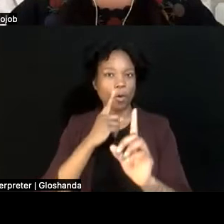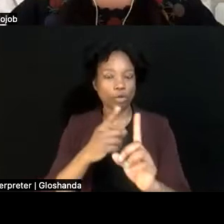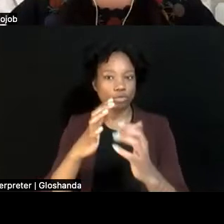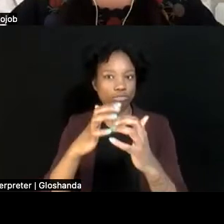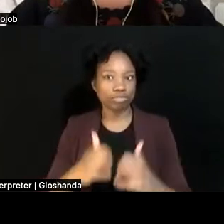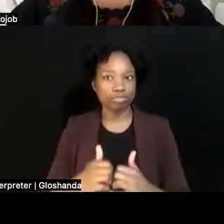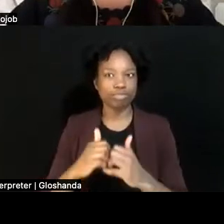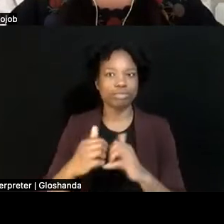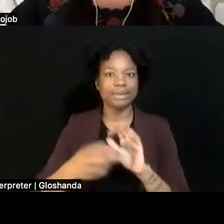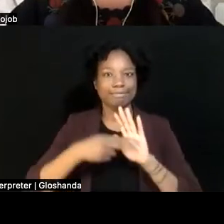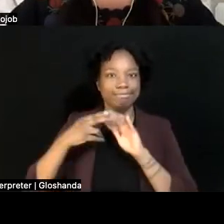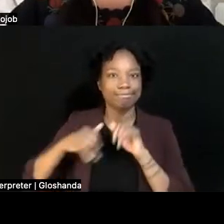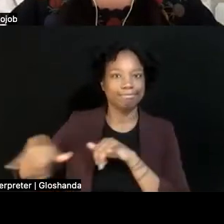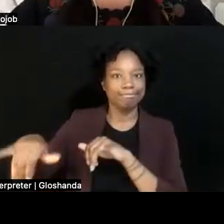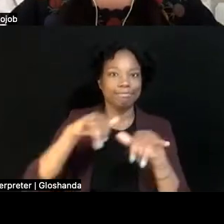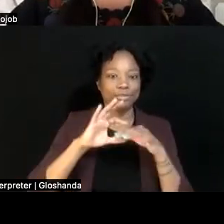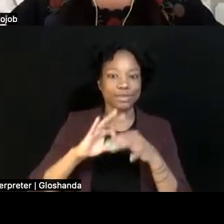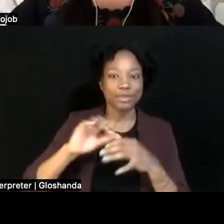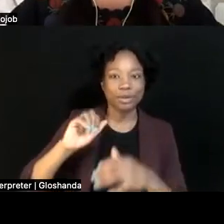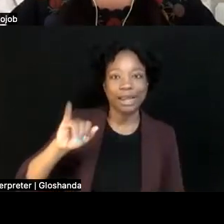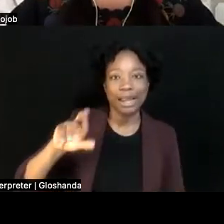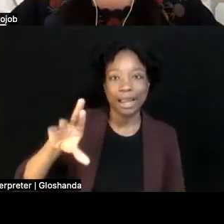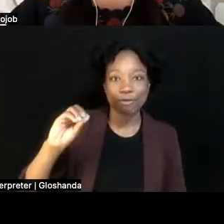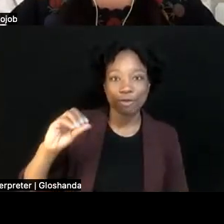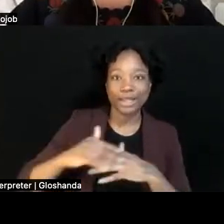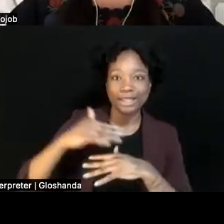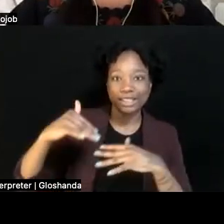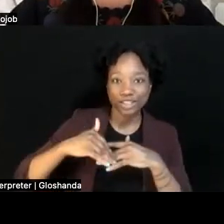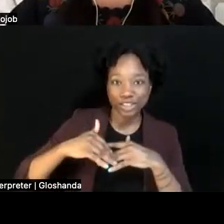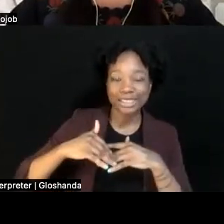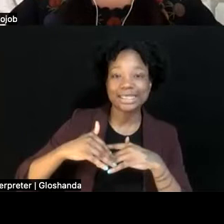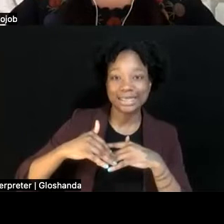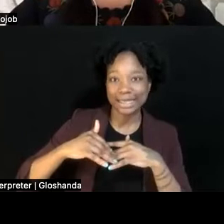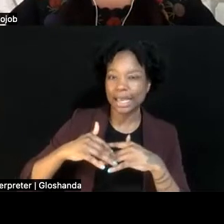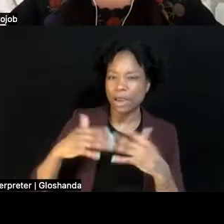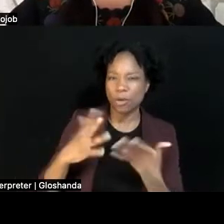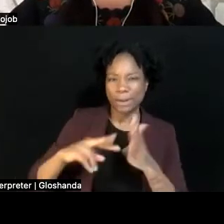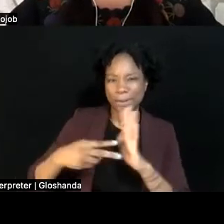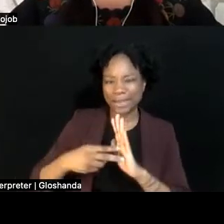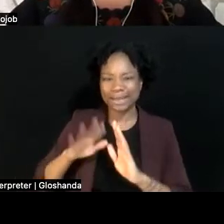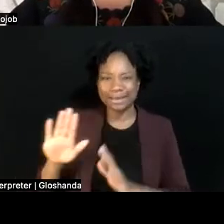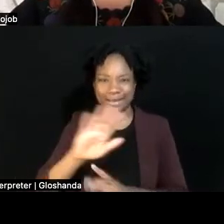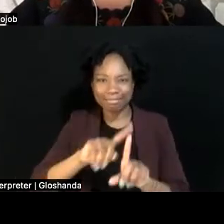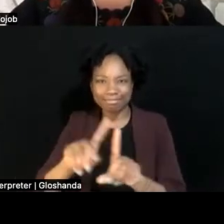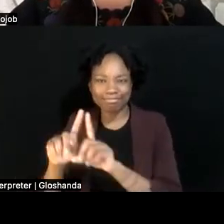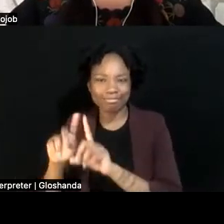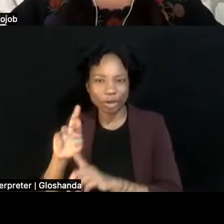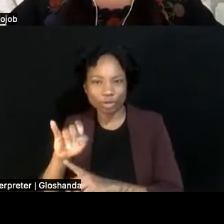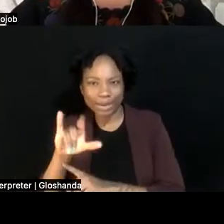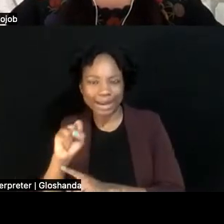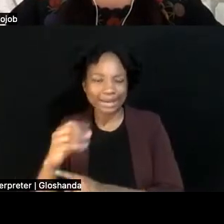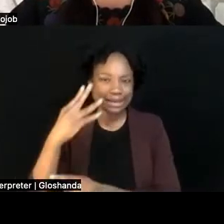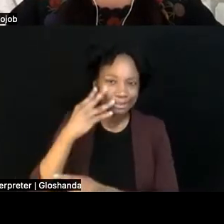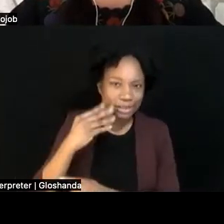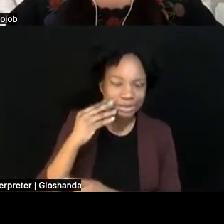identities and the pluralities and diversities and intersections that also come with that, and uplifting while breaking through harmful stereotypes to tell